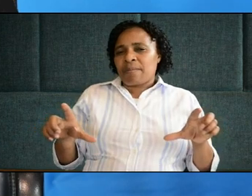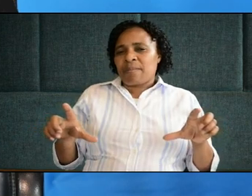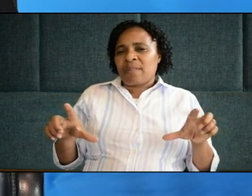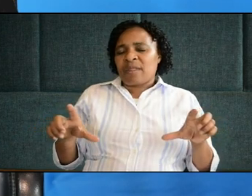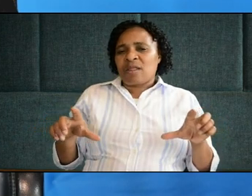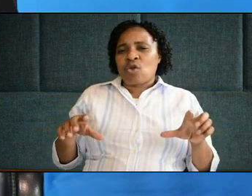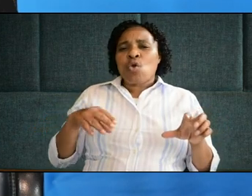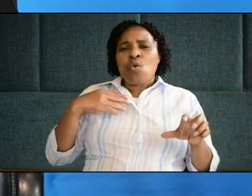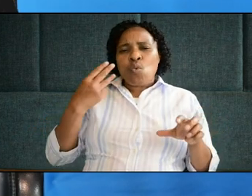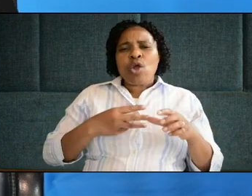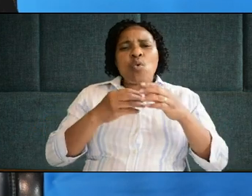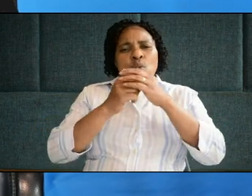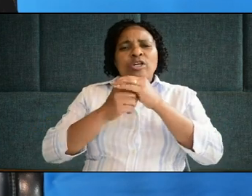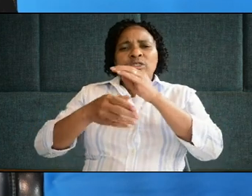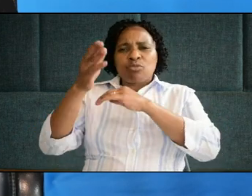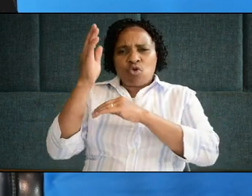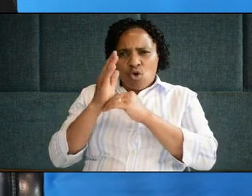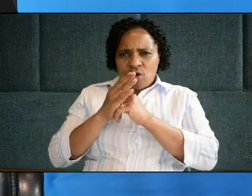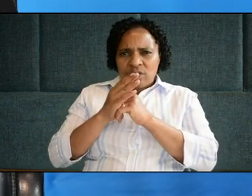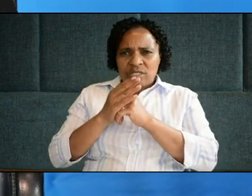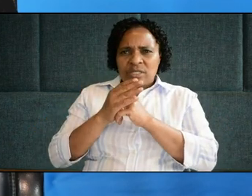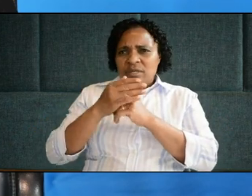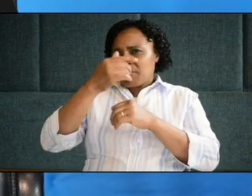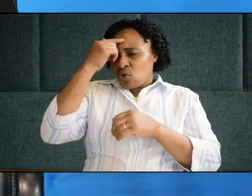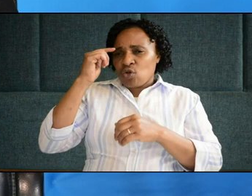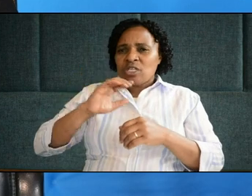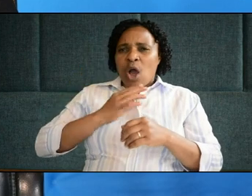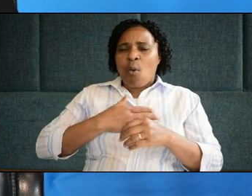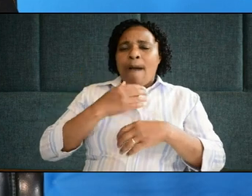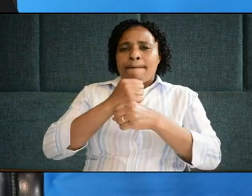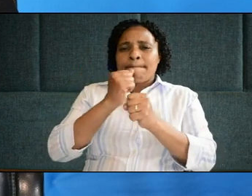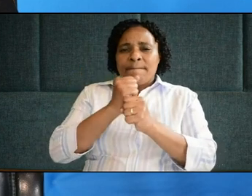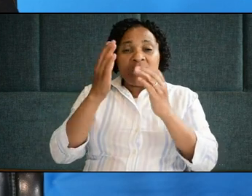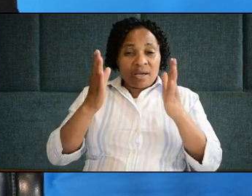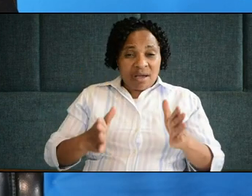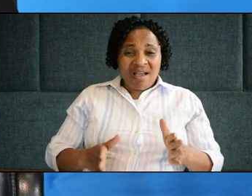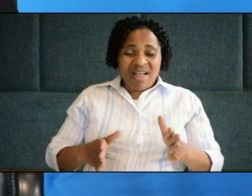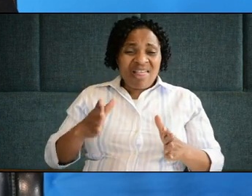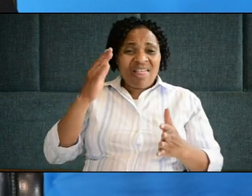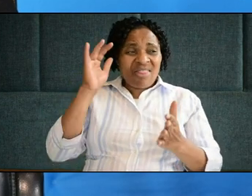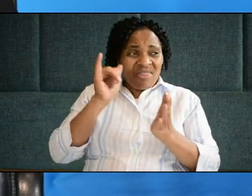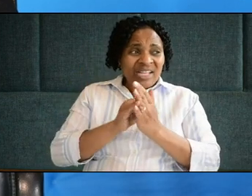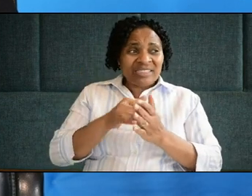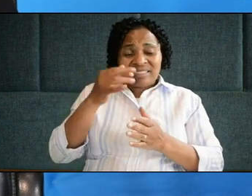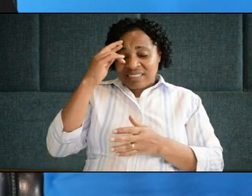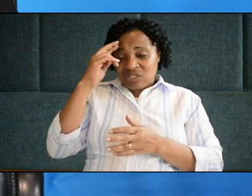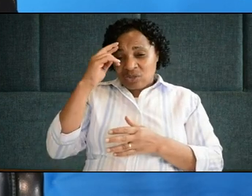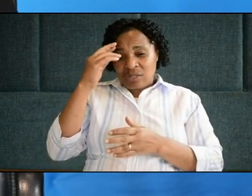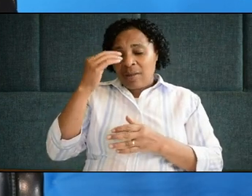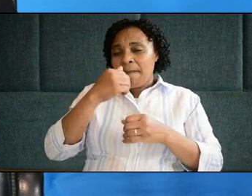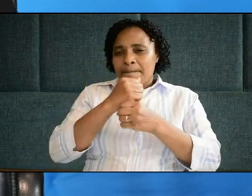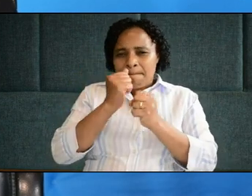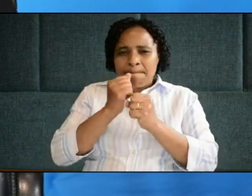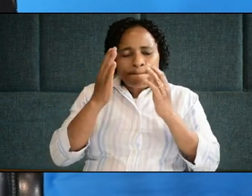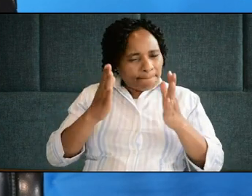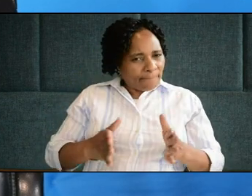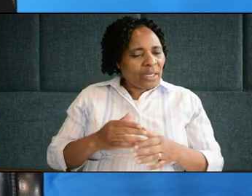We worship God because he is our maker. That is the sole reason. Because he is our maker,